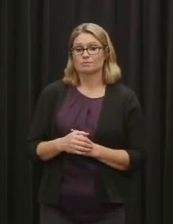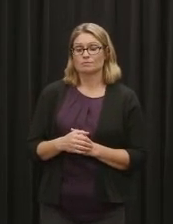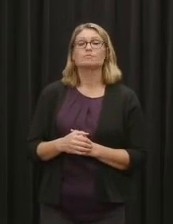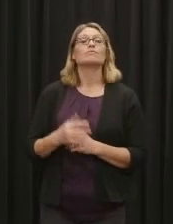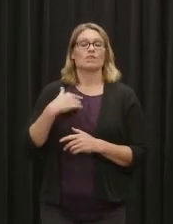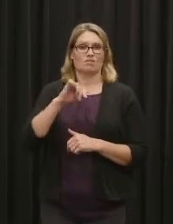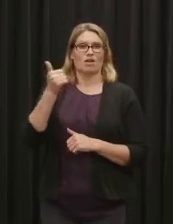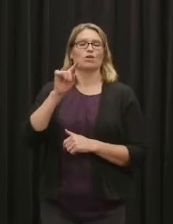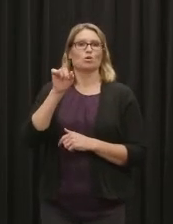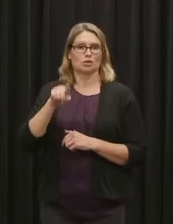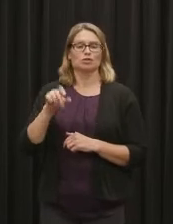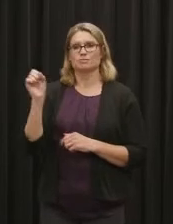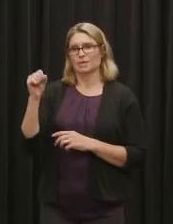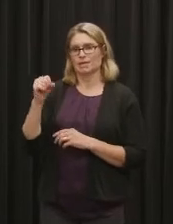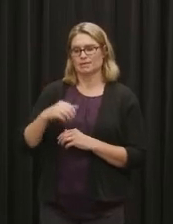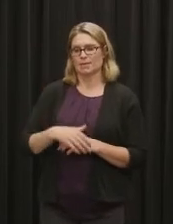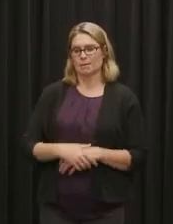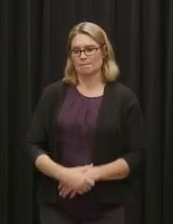Yes, I do.